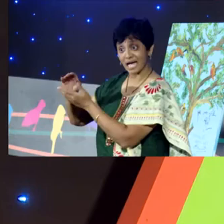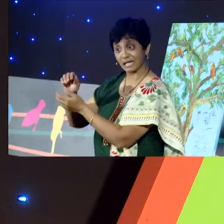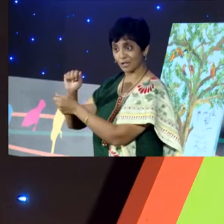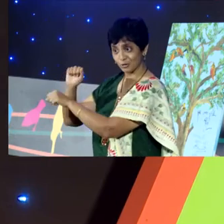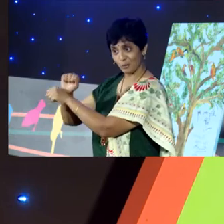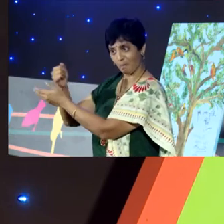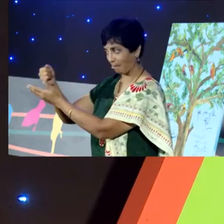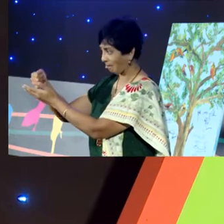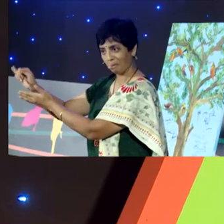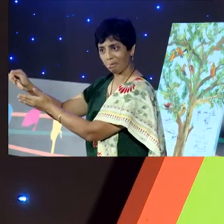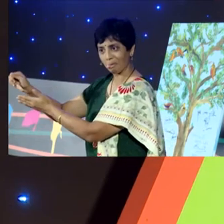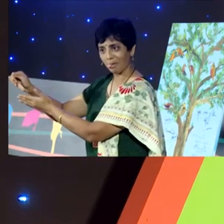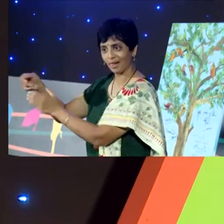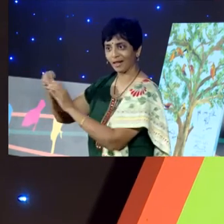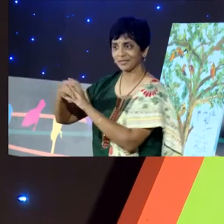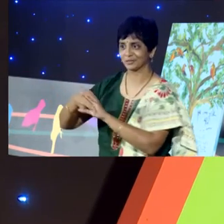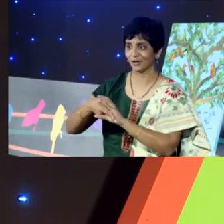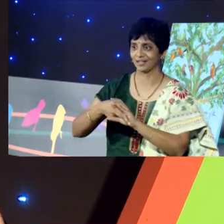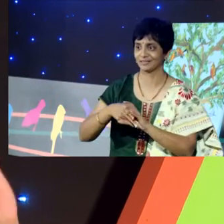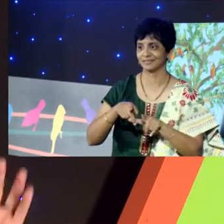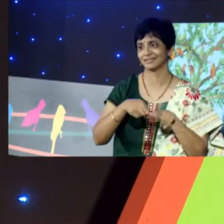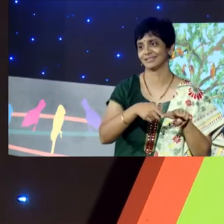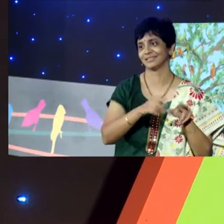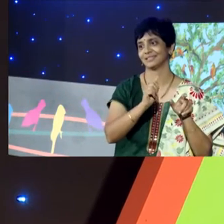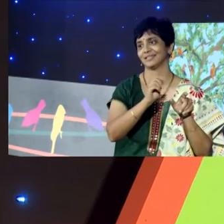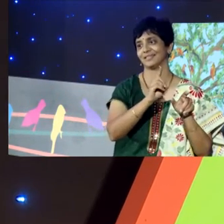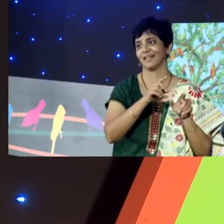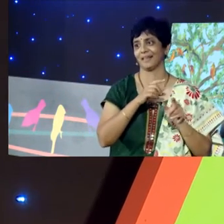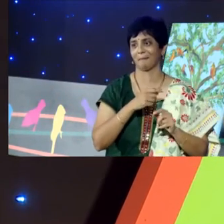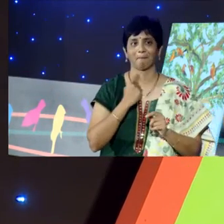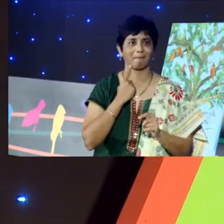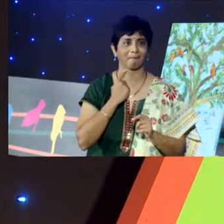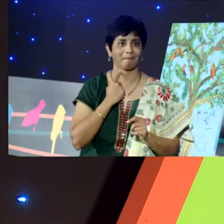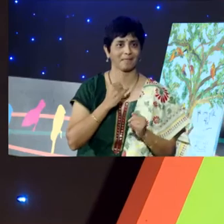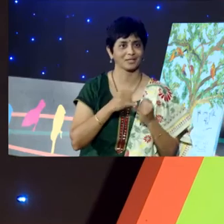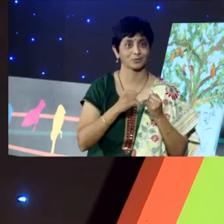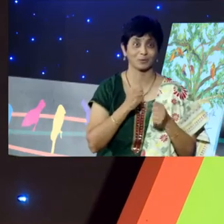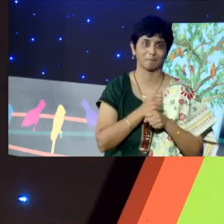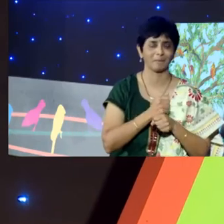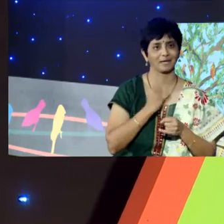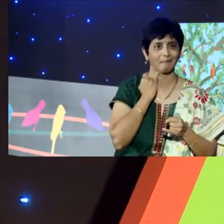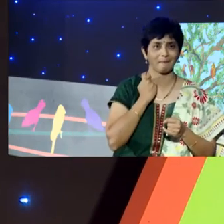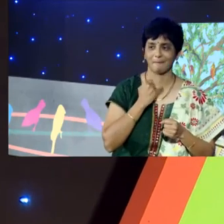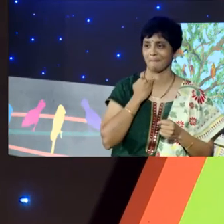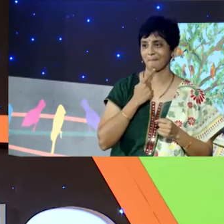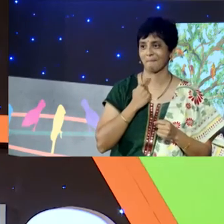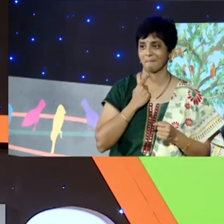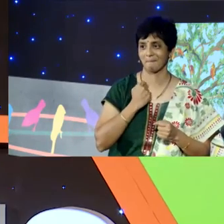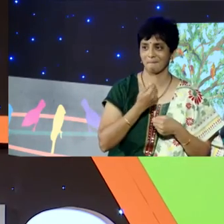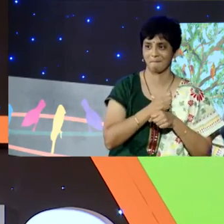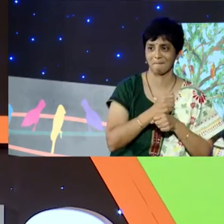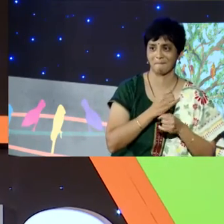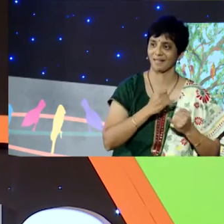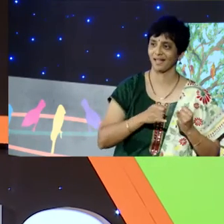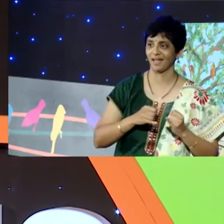such alacrity and pleasure and went into the world of storytelling and dreaming. And I've never, ever